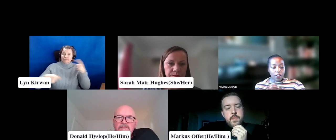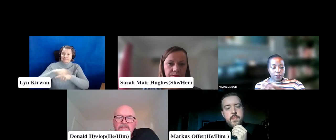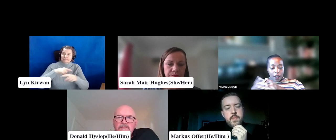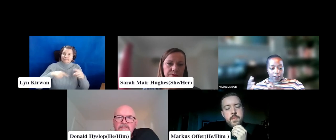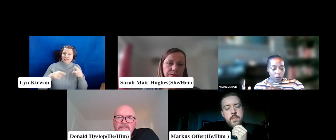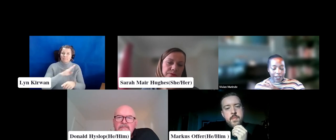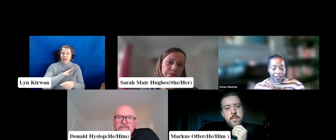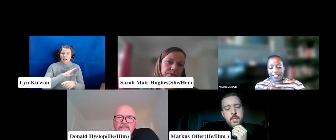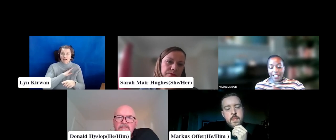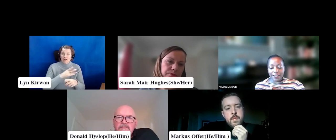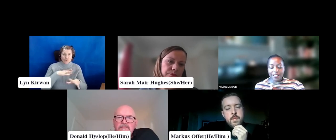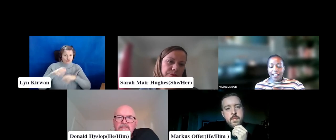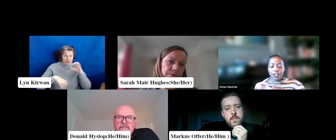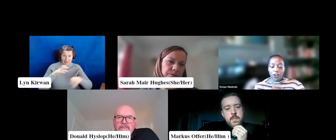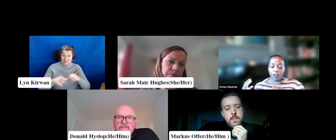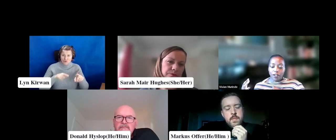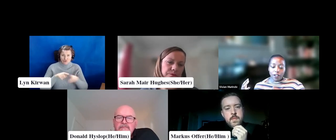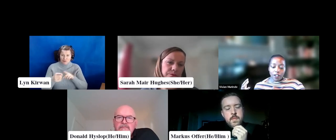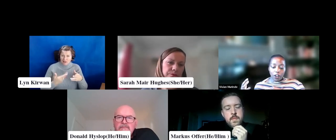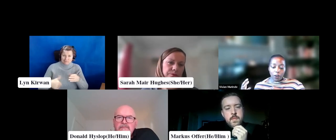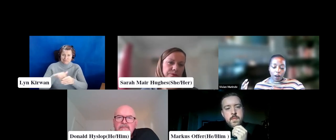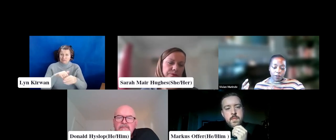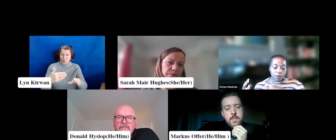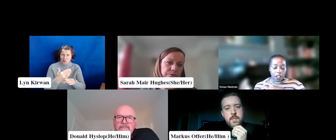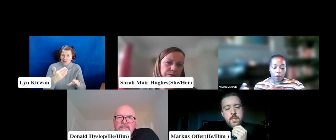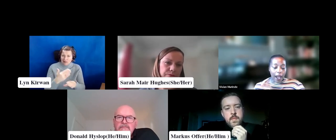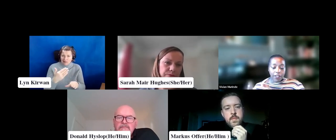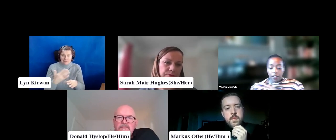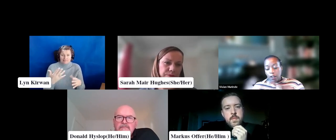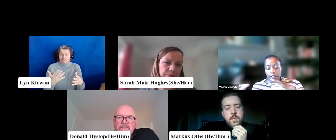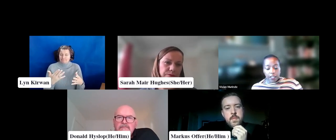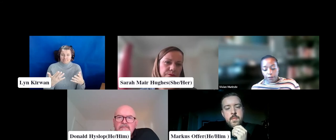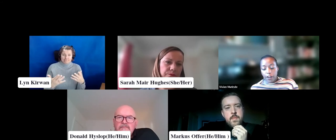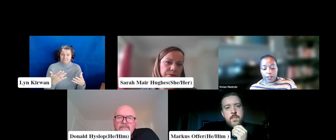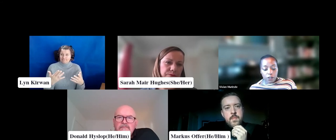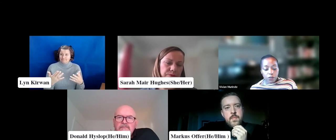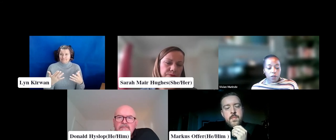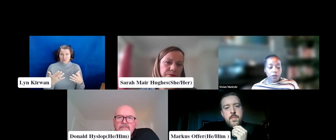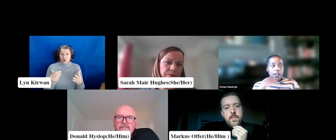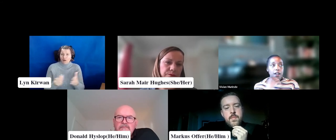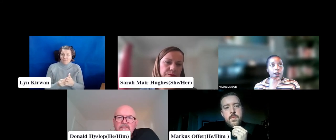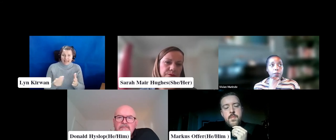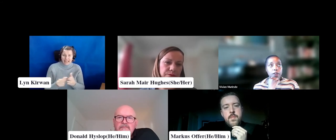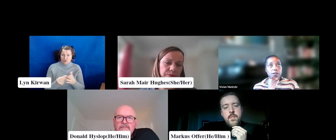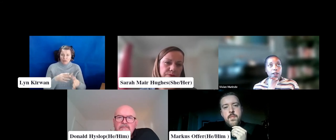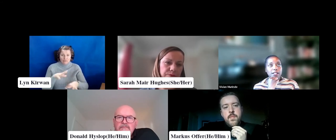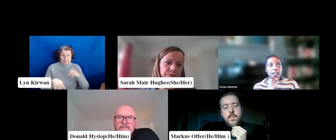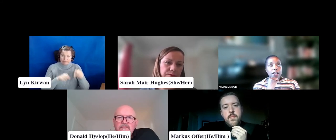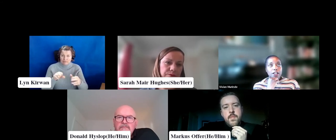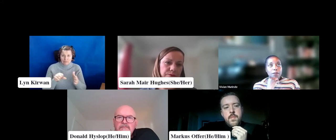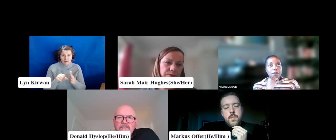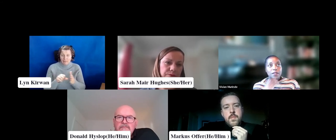are struggling to get into the sector and, you know, are, you know, having either financial struggles at that, in that point as